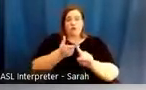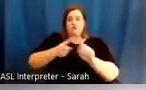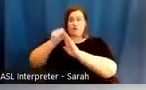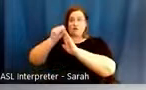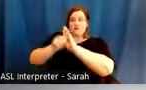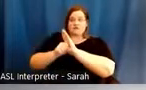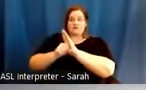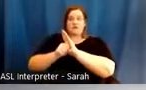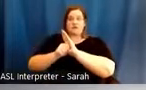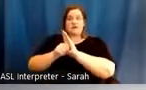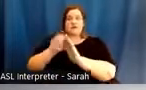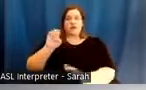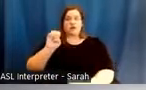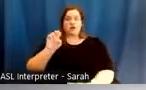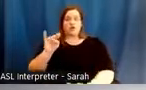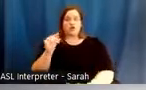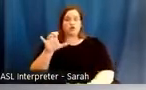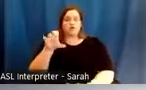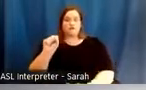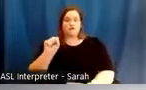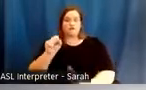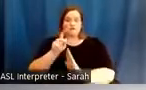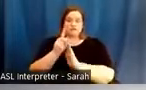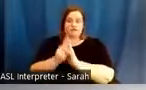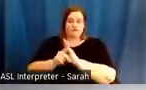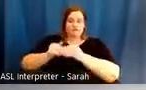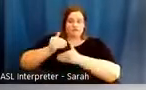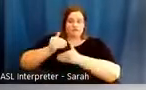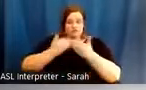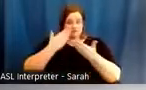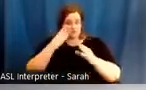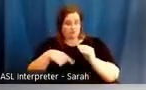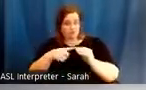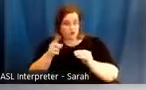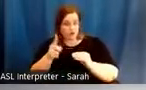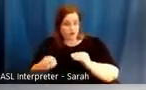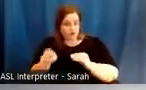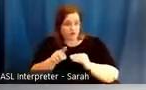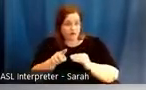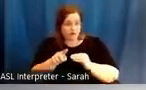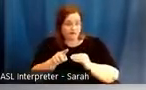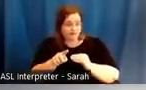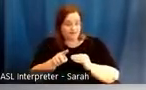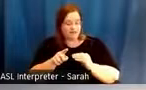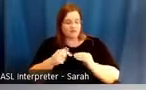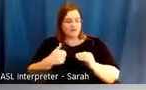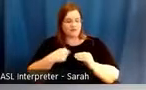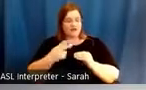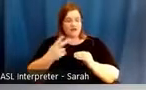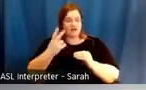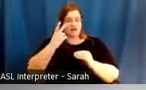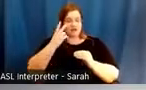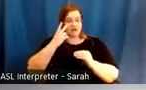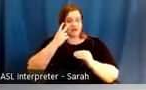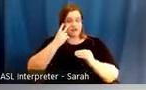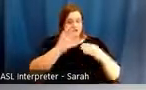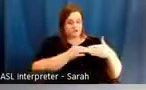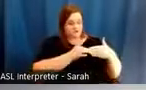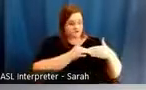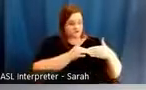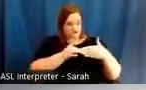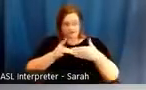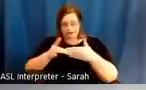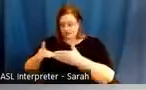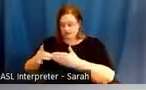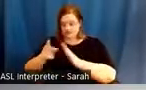eugenics policies and practices. And I don't know about you, but I see a direct through line between the policies